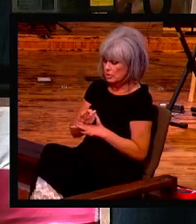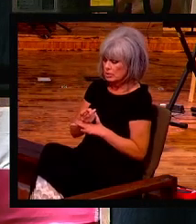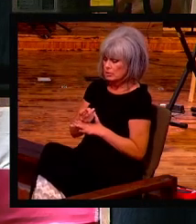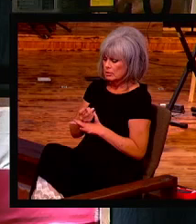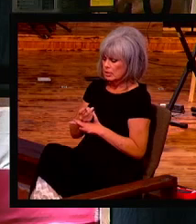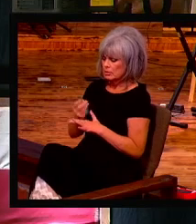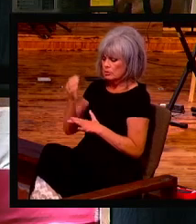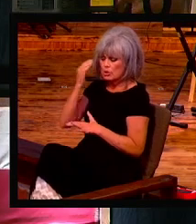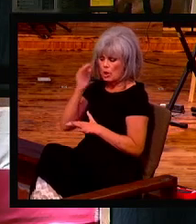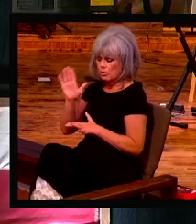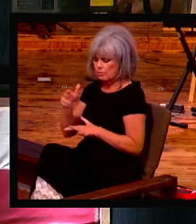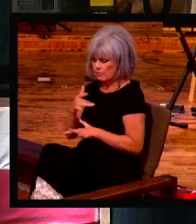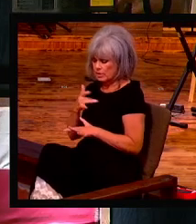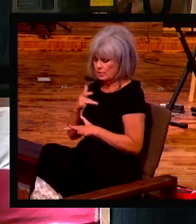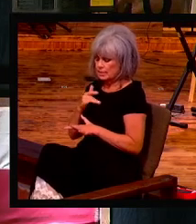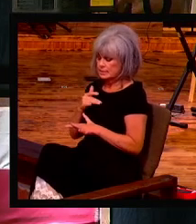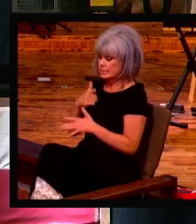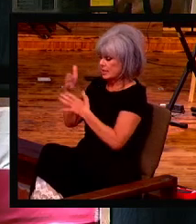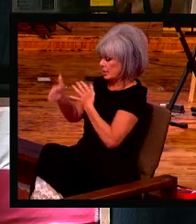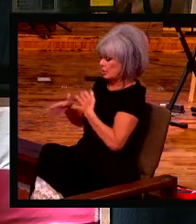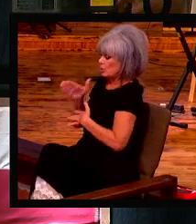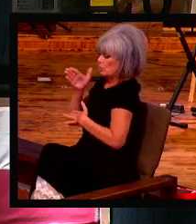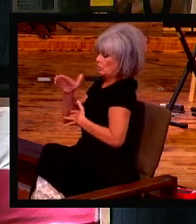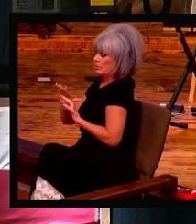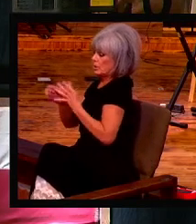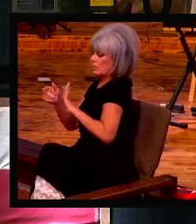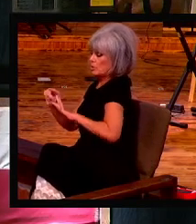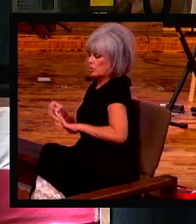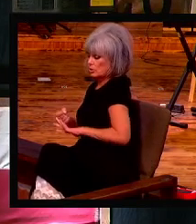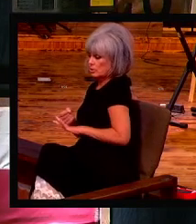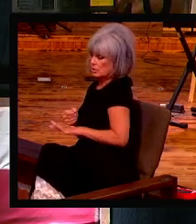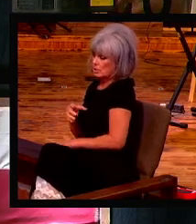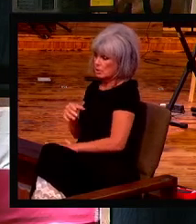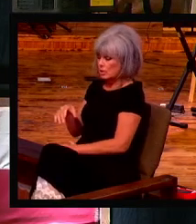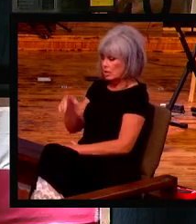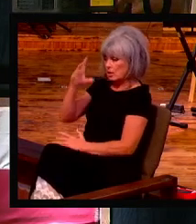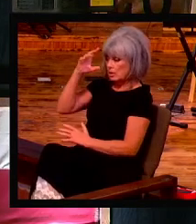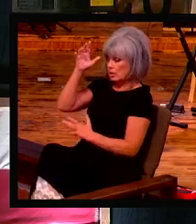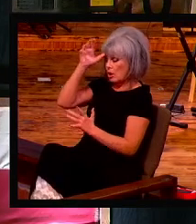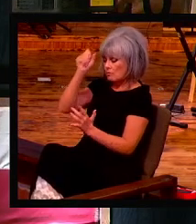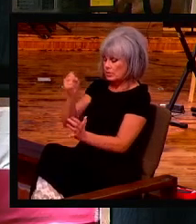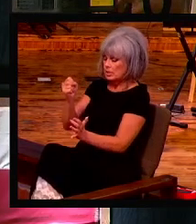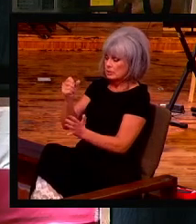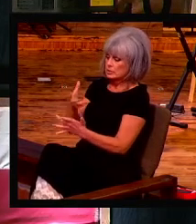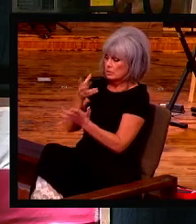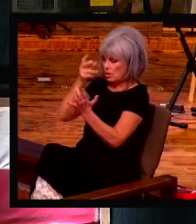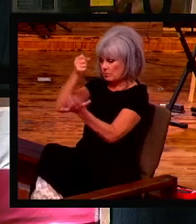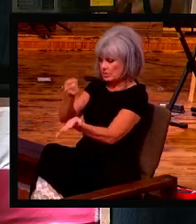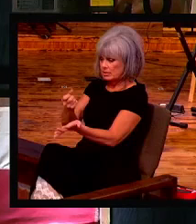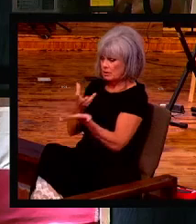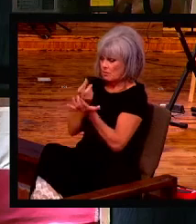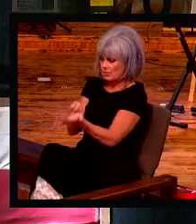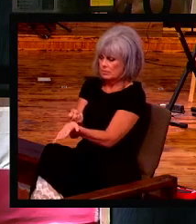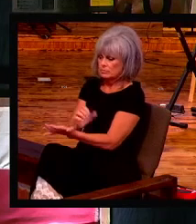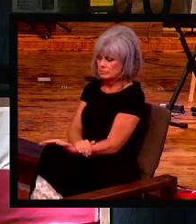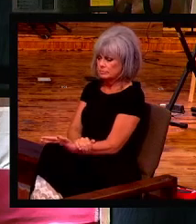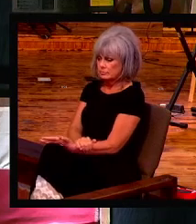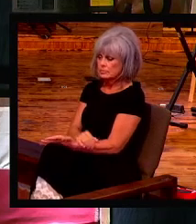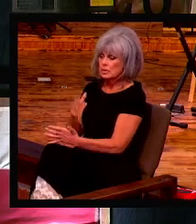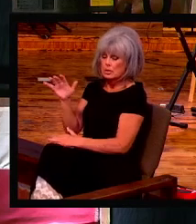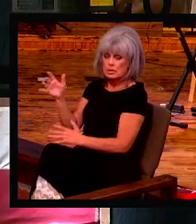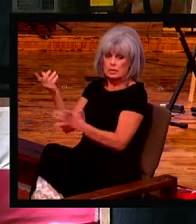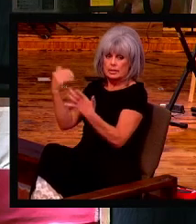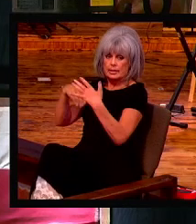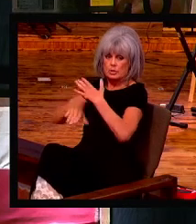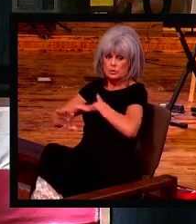ends. Last but not least is a confidant. A confidant is someone who comes into your life for life. Most